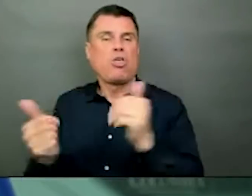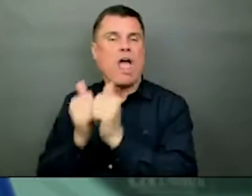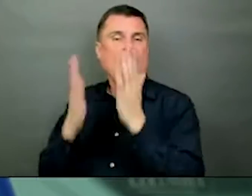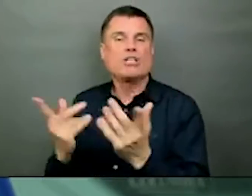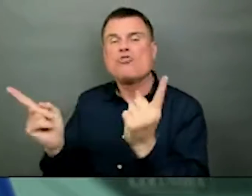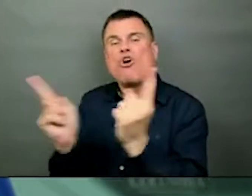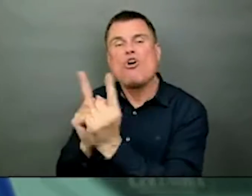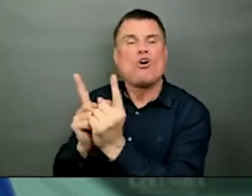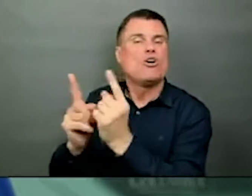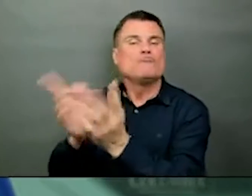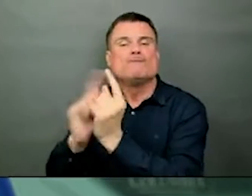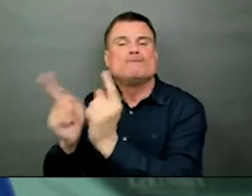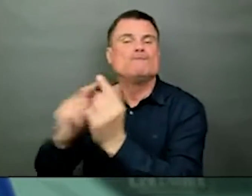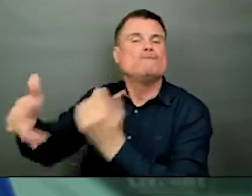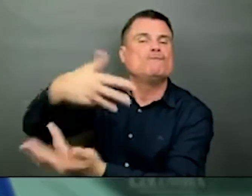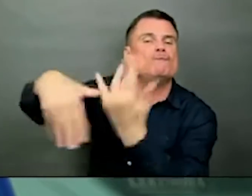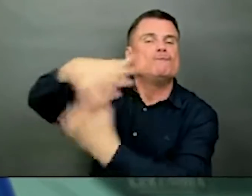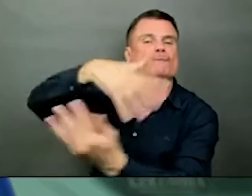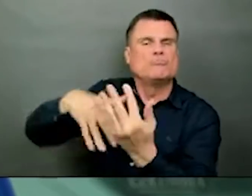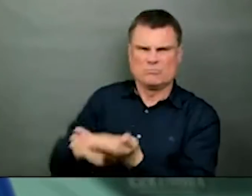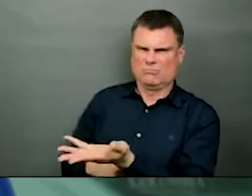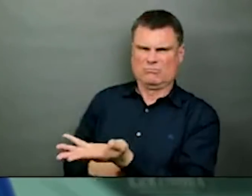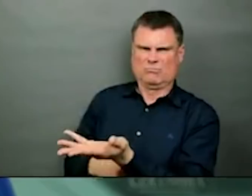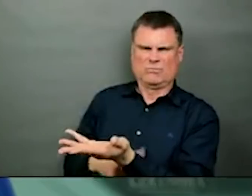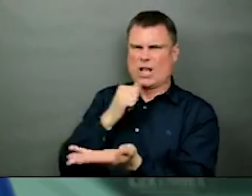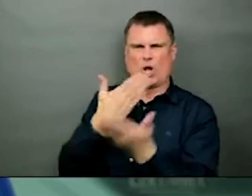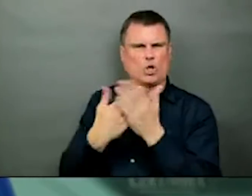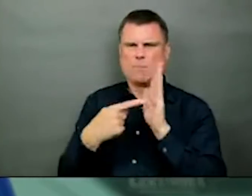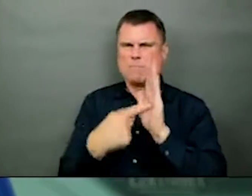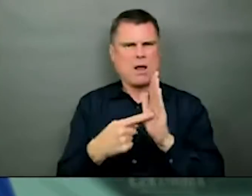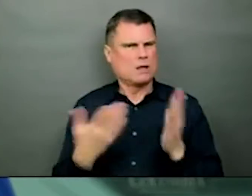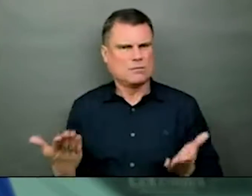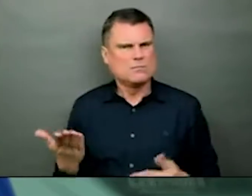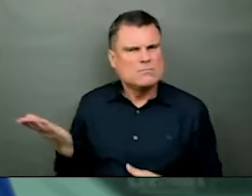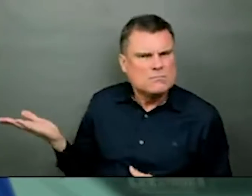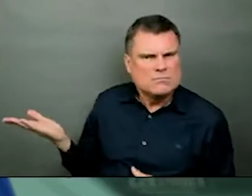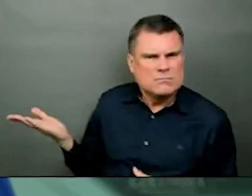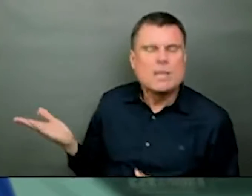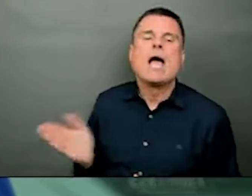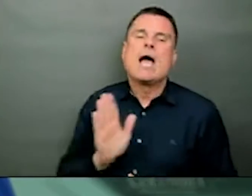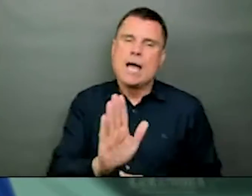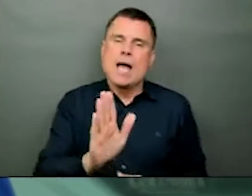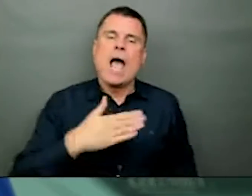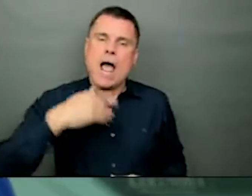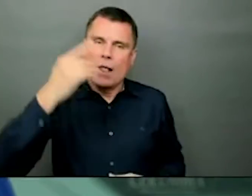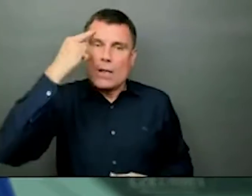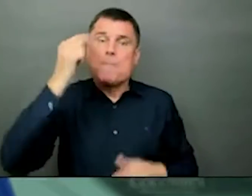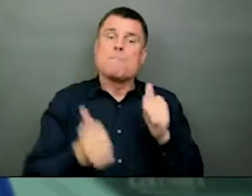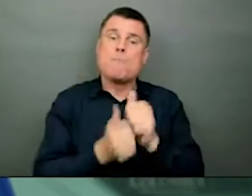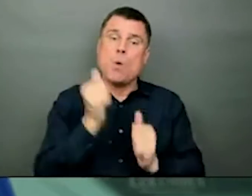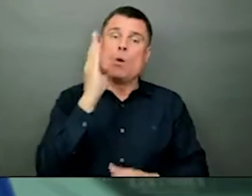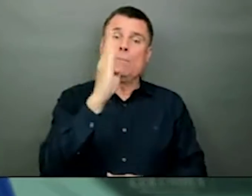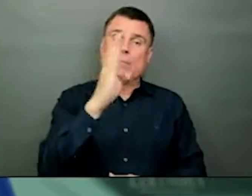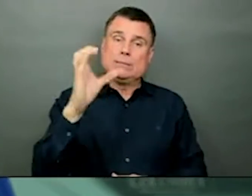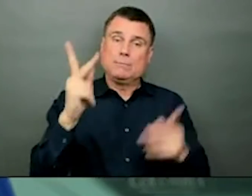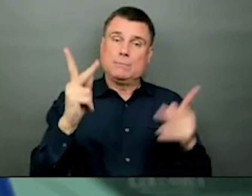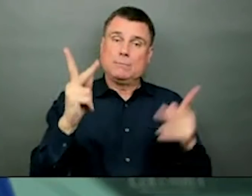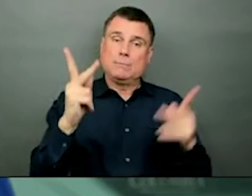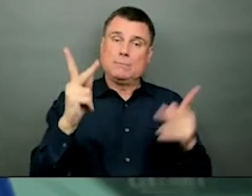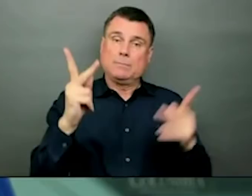the overwhelming majority of British Columbians are following the rules and are tired of those rules at the same time.